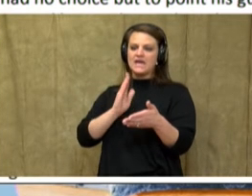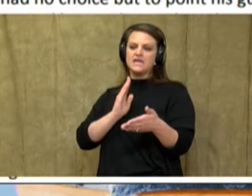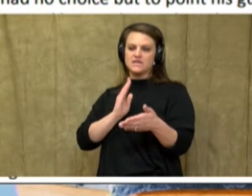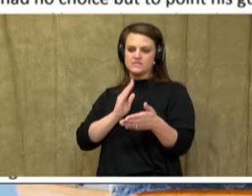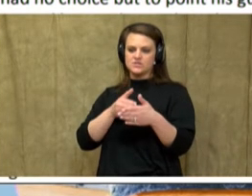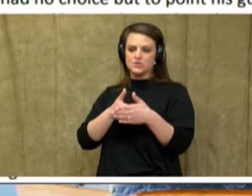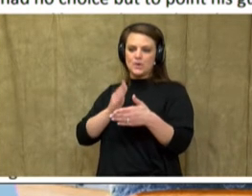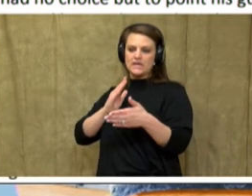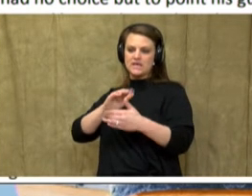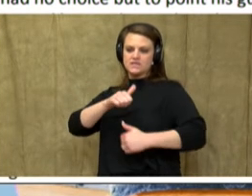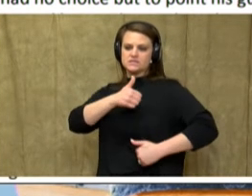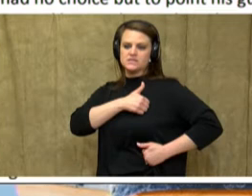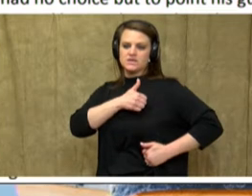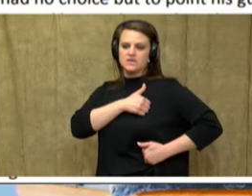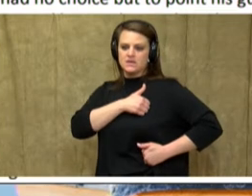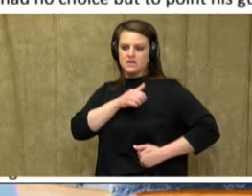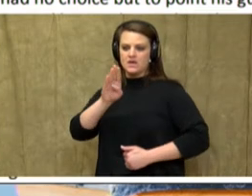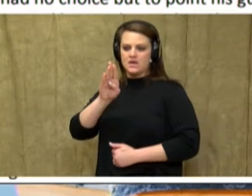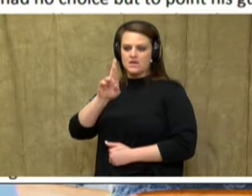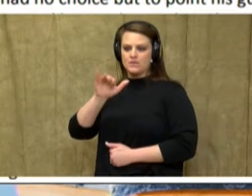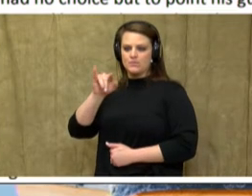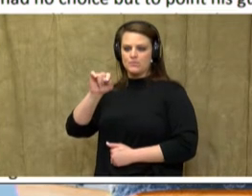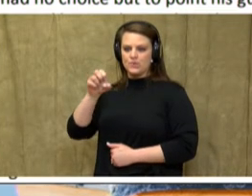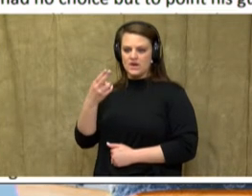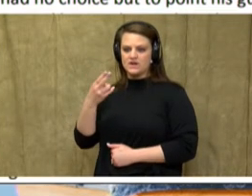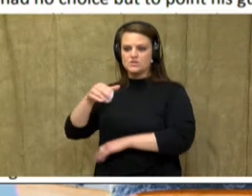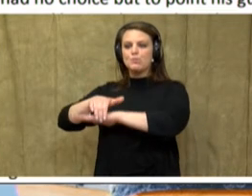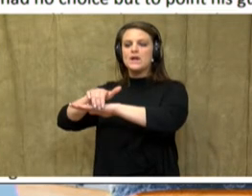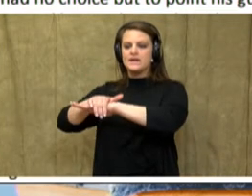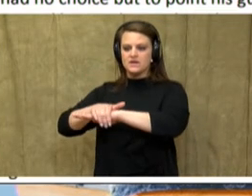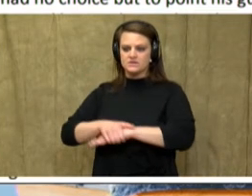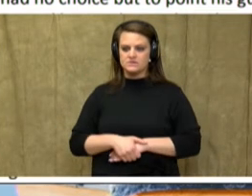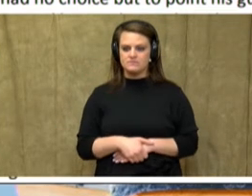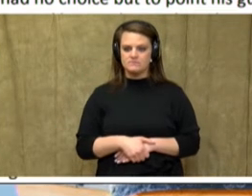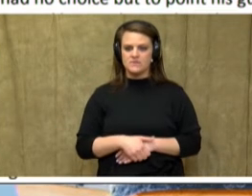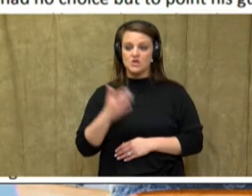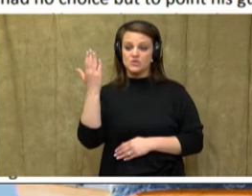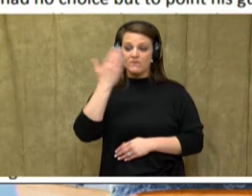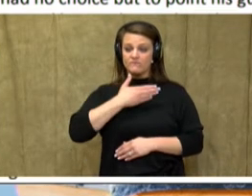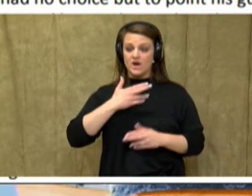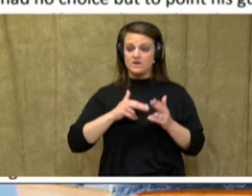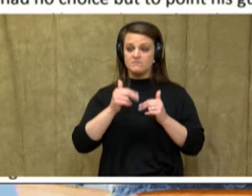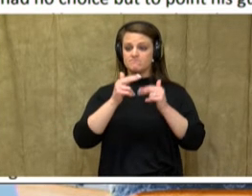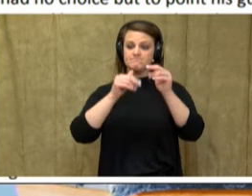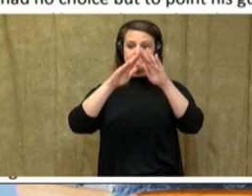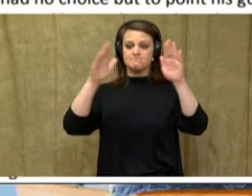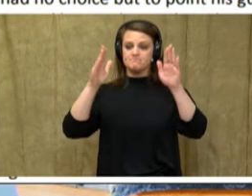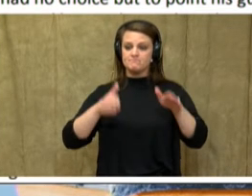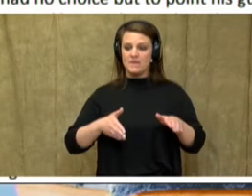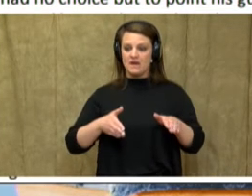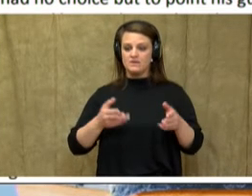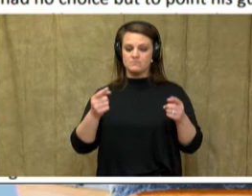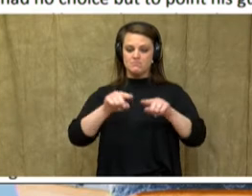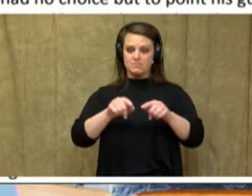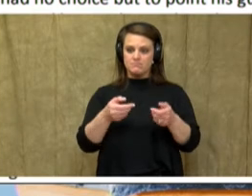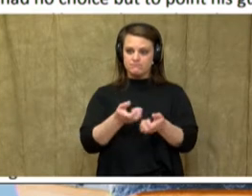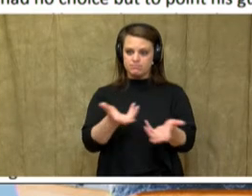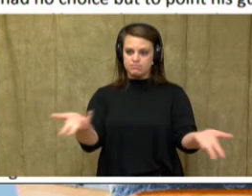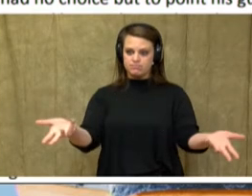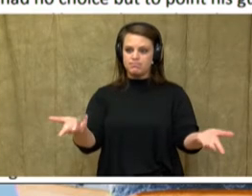the British, they wanted to stir it up. As the events in front of the Customs House unfolded, it's plain to see that